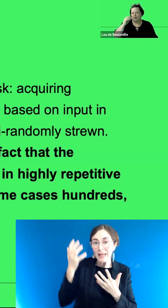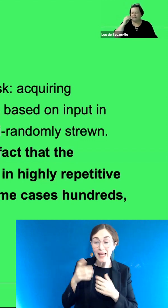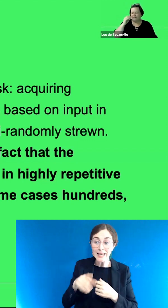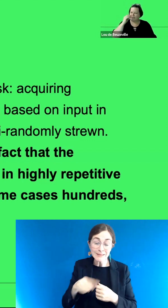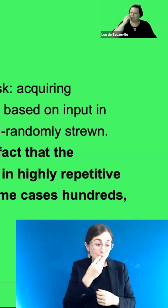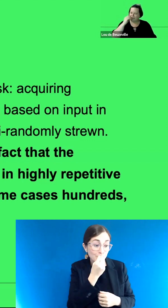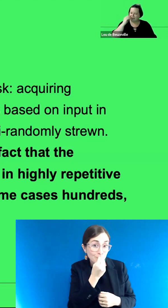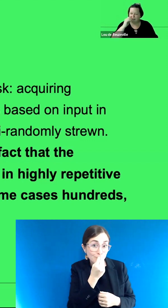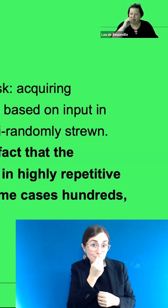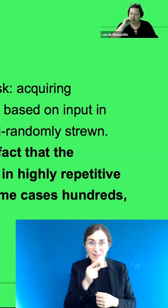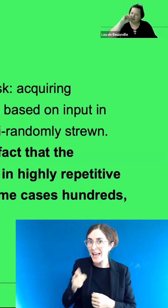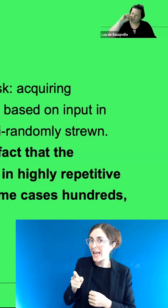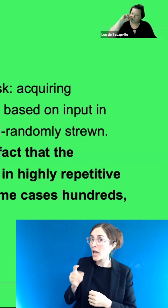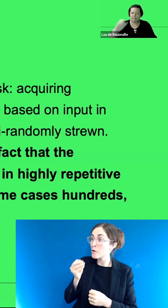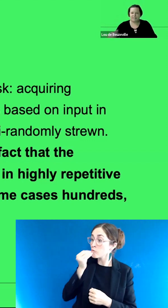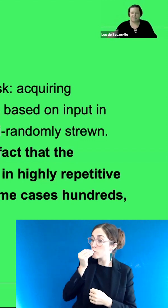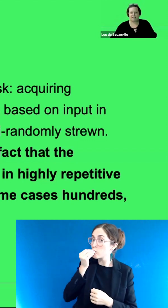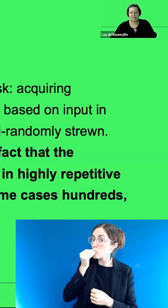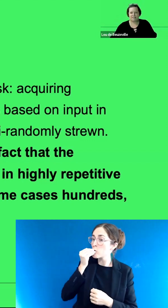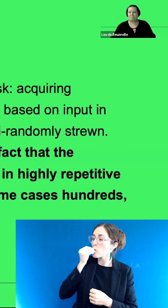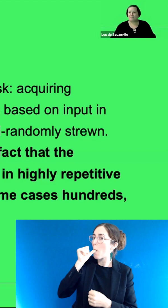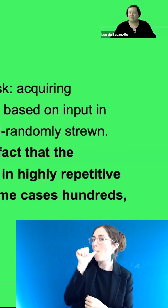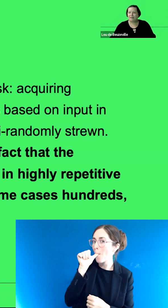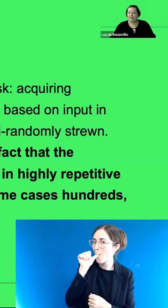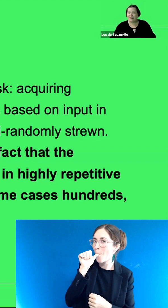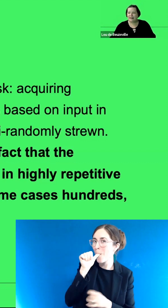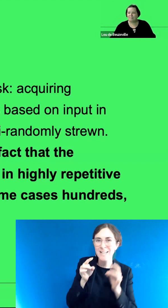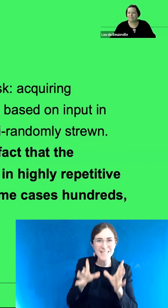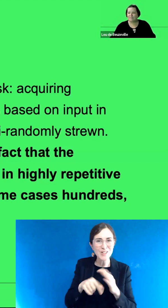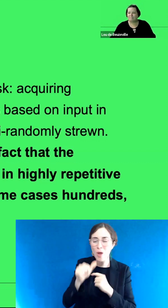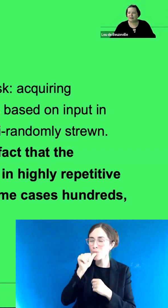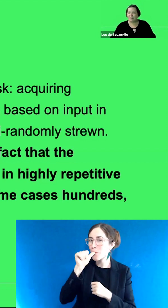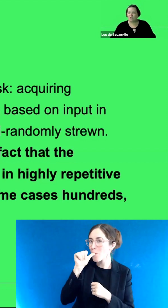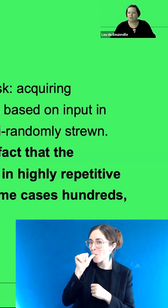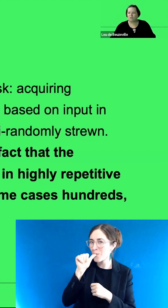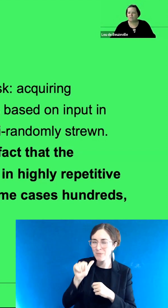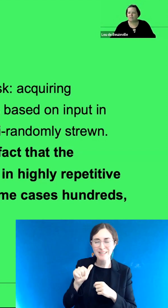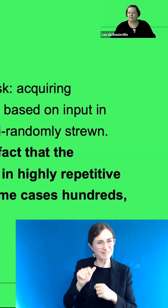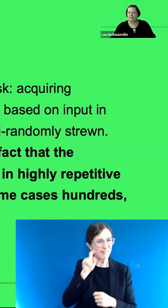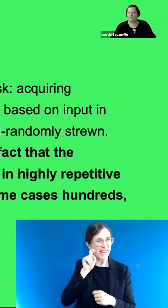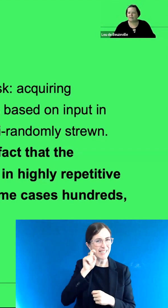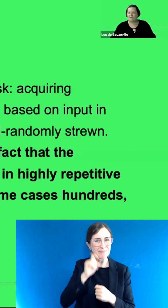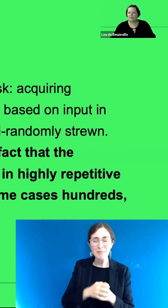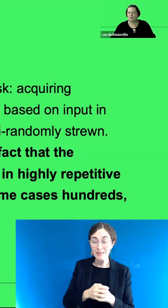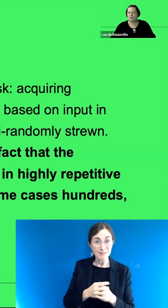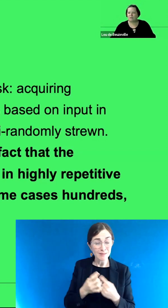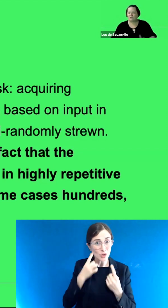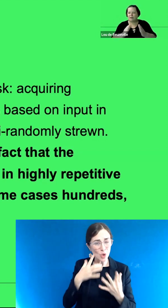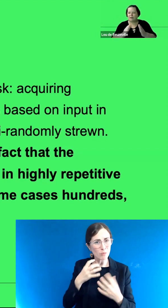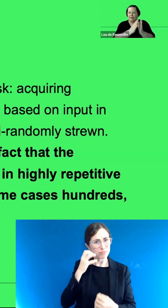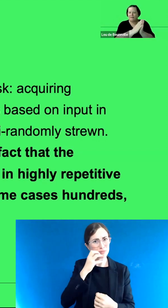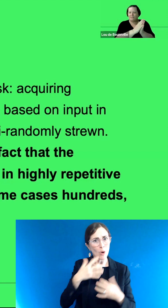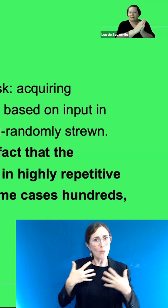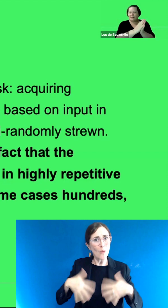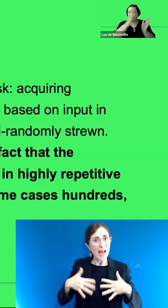And what's quite funny is he starts signing and then just turns it into sucking the thumb. But it shows the